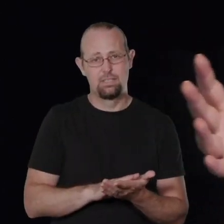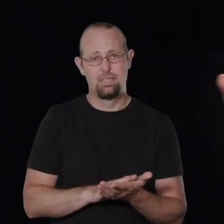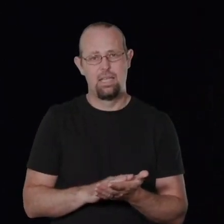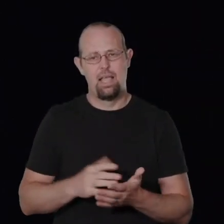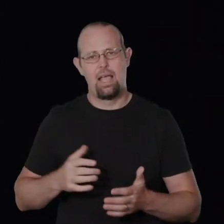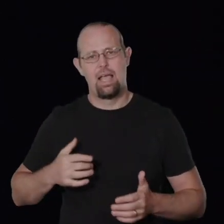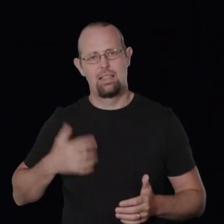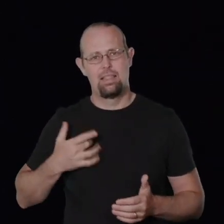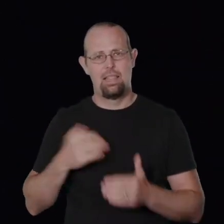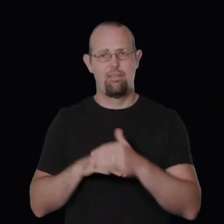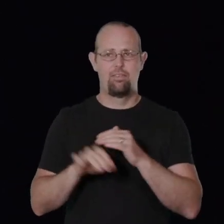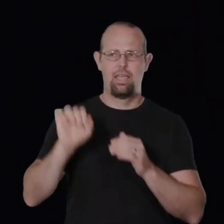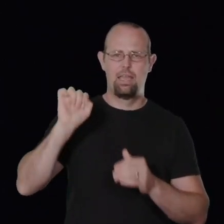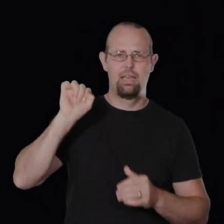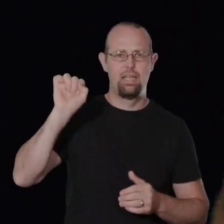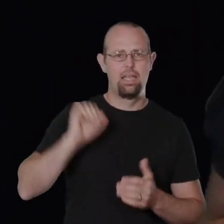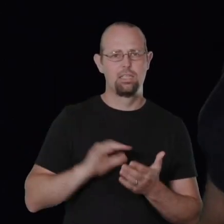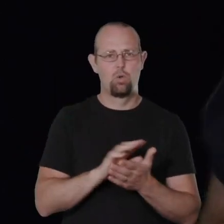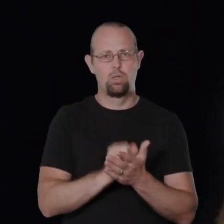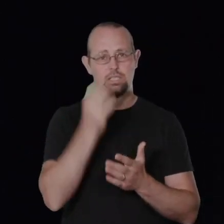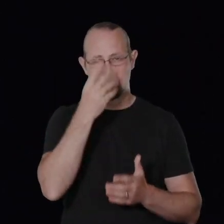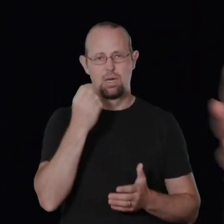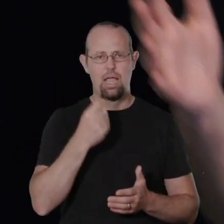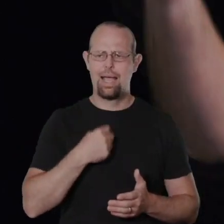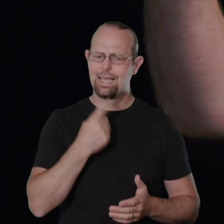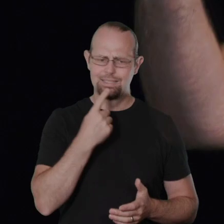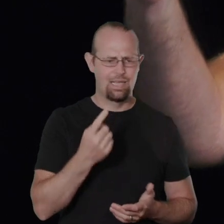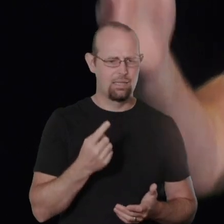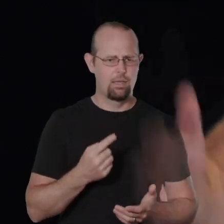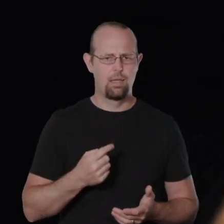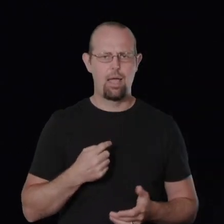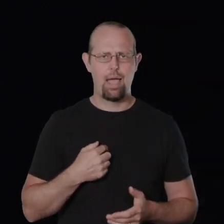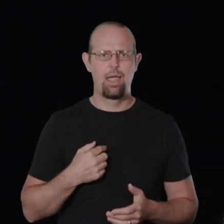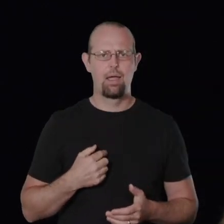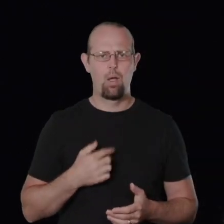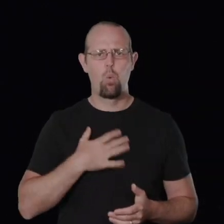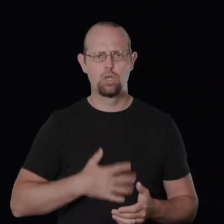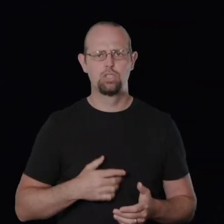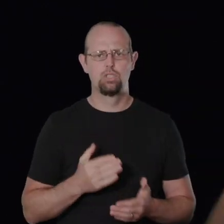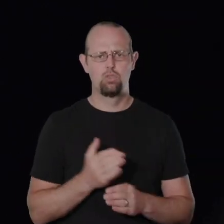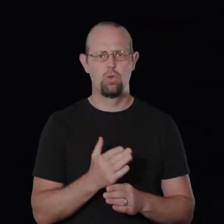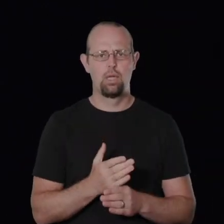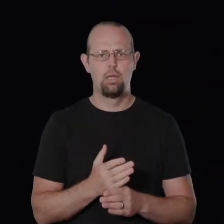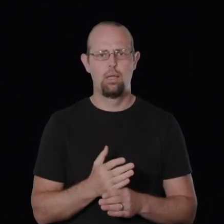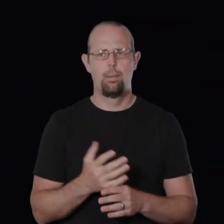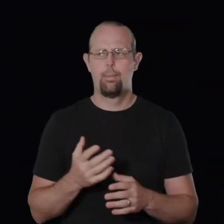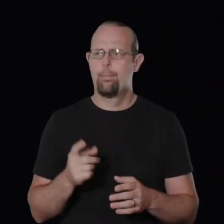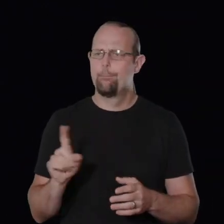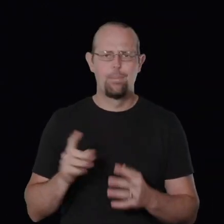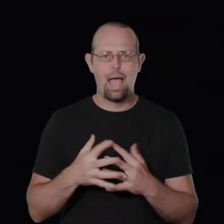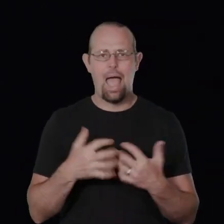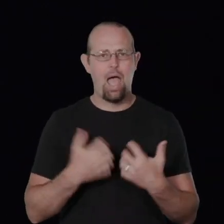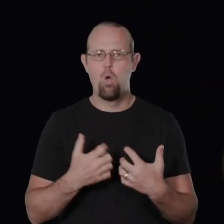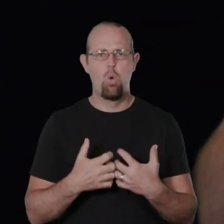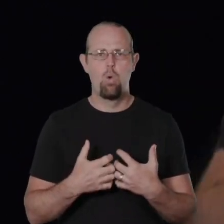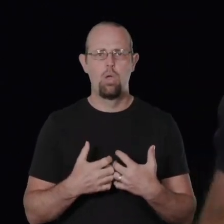generously gives. I said, I'm willing to do it, but how do you do it? They said, we'll pray a prayer, one line